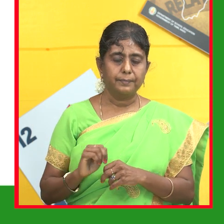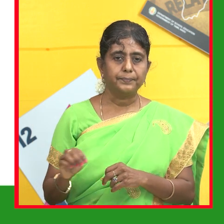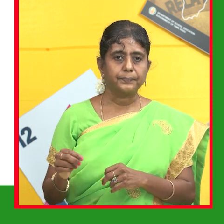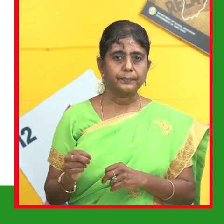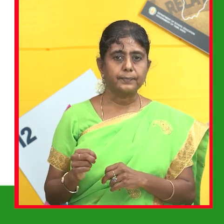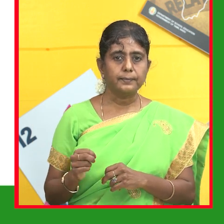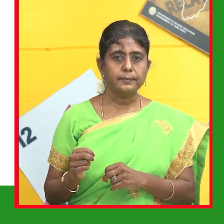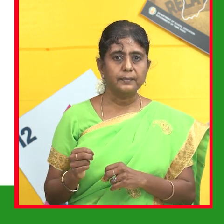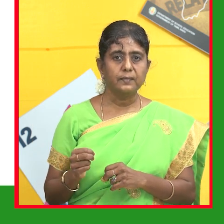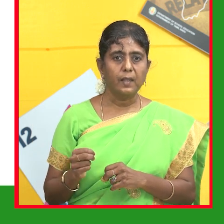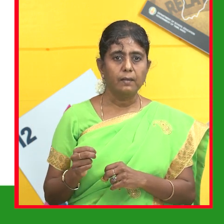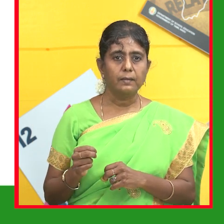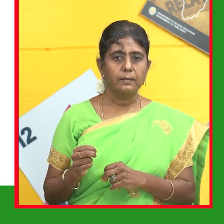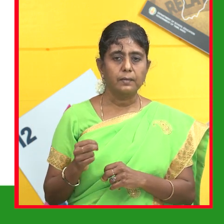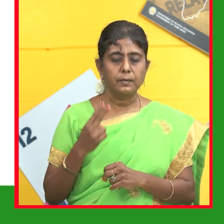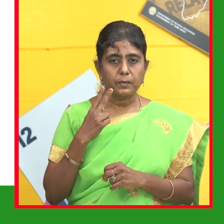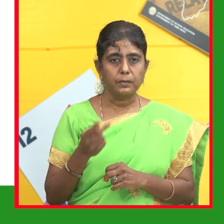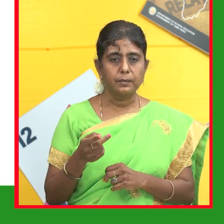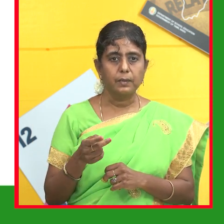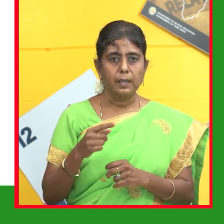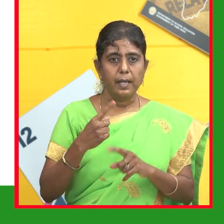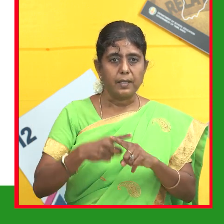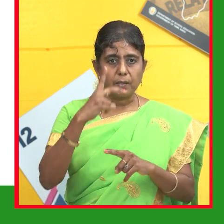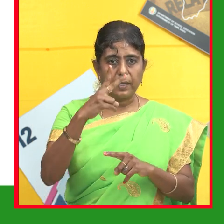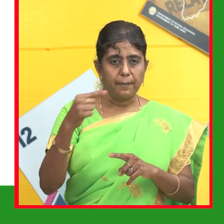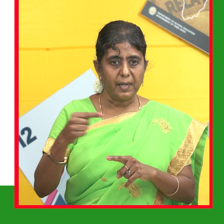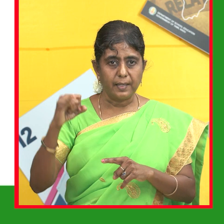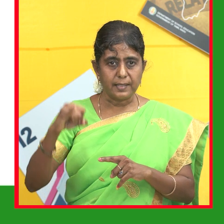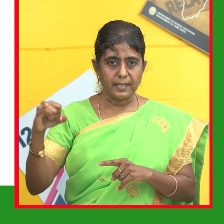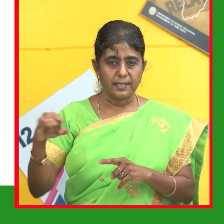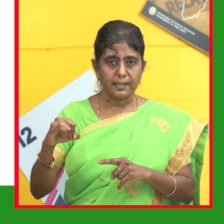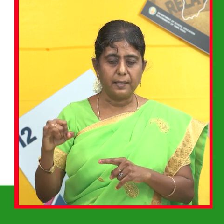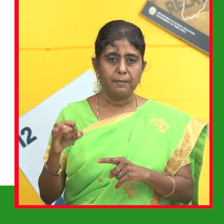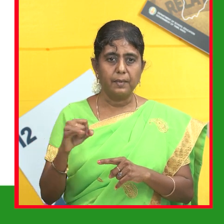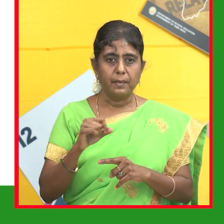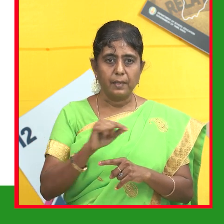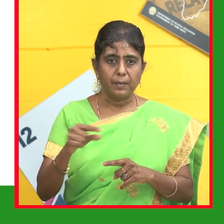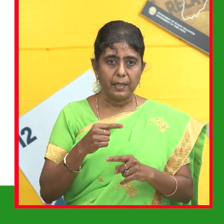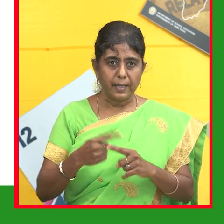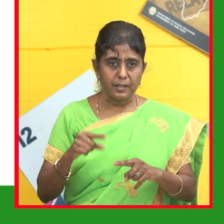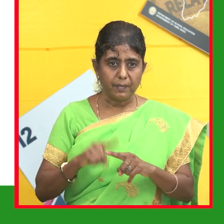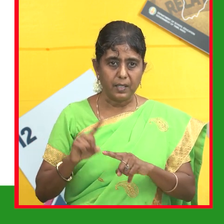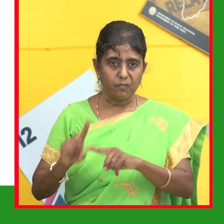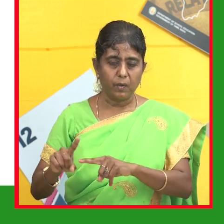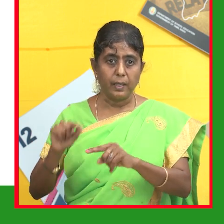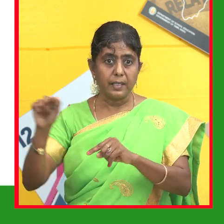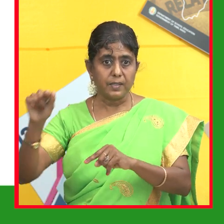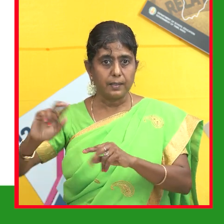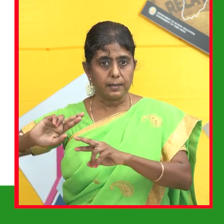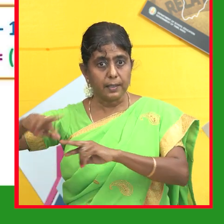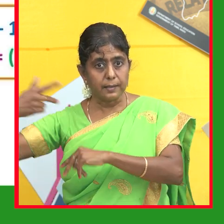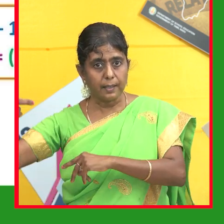anything. So now what we should do that, x square minus 16 by x plus 4, division symbol we have changed